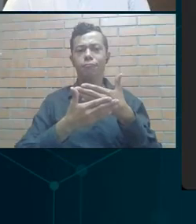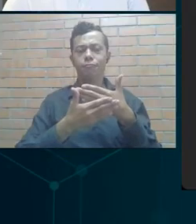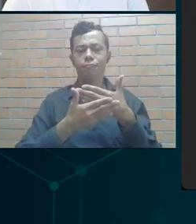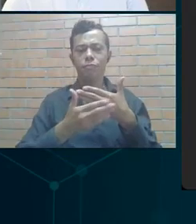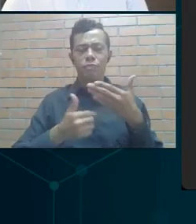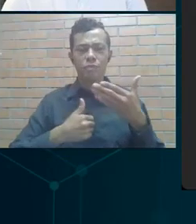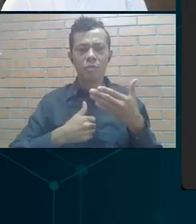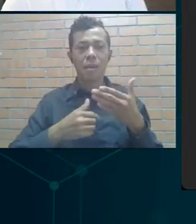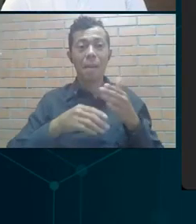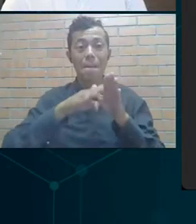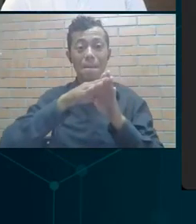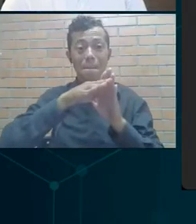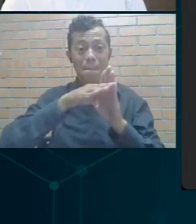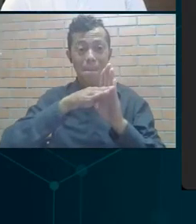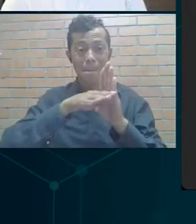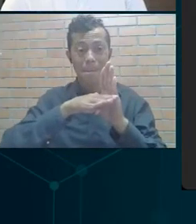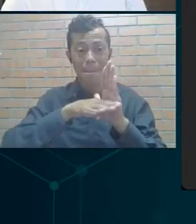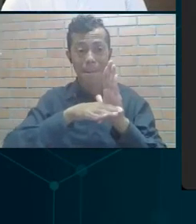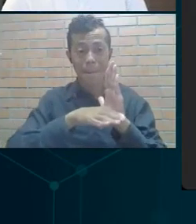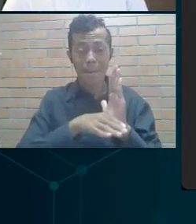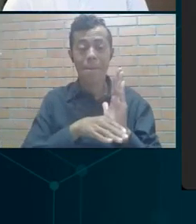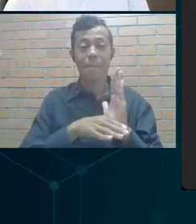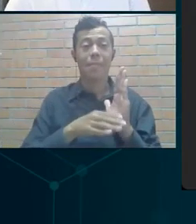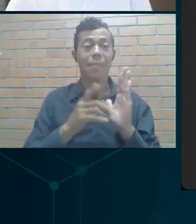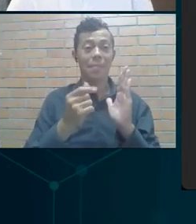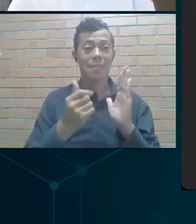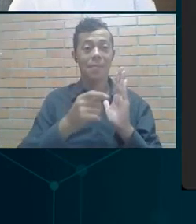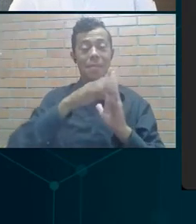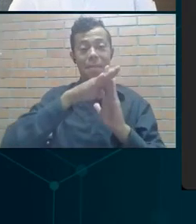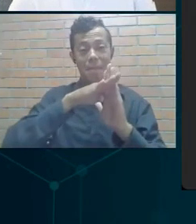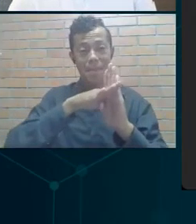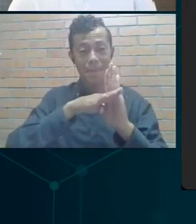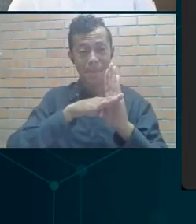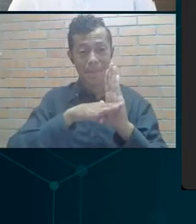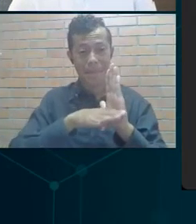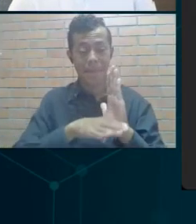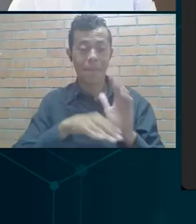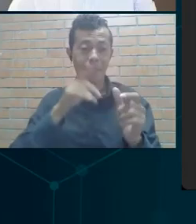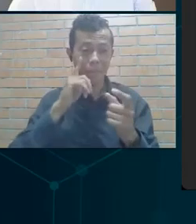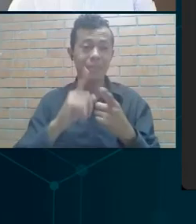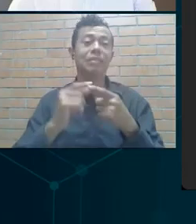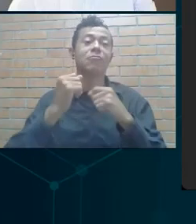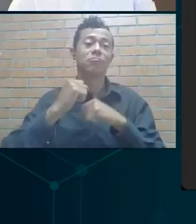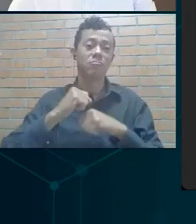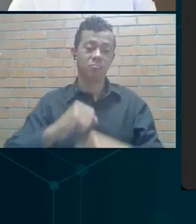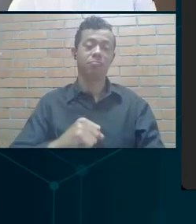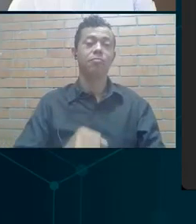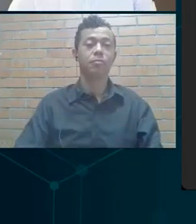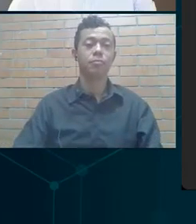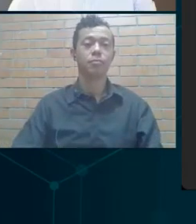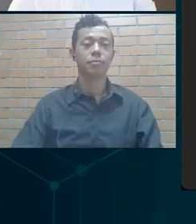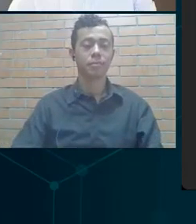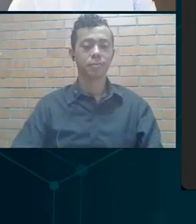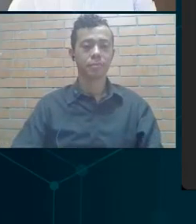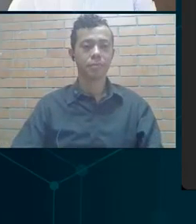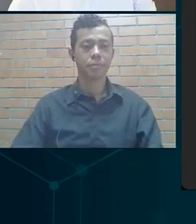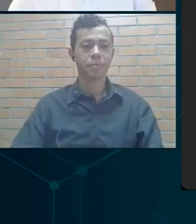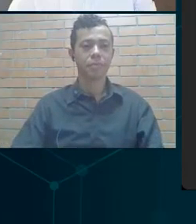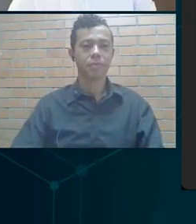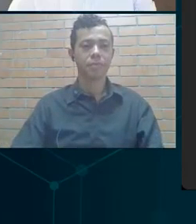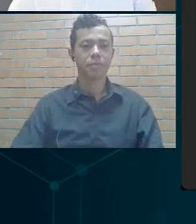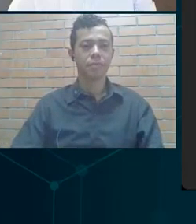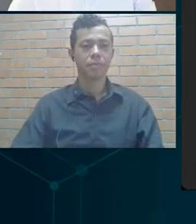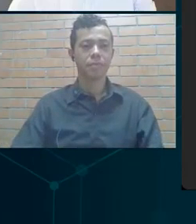with expensive software. Now you can do, but as Abel is saying, Amazon has been particularly good at